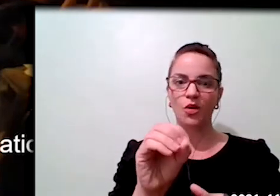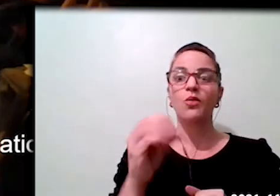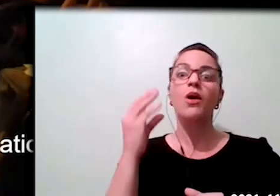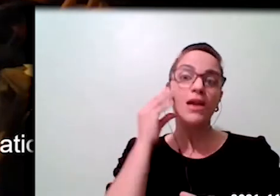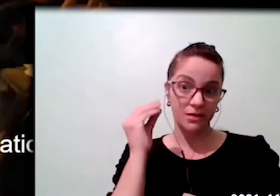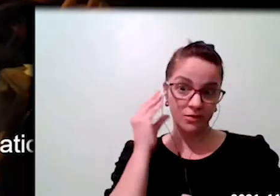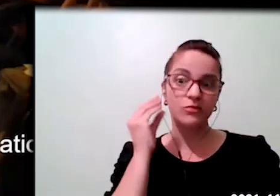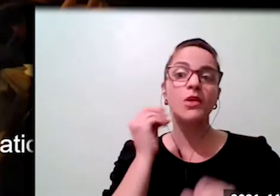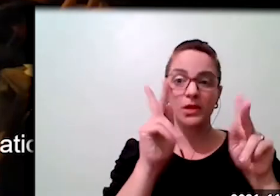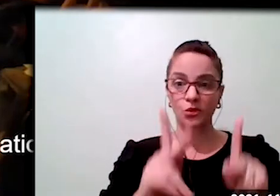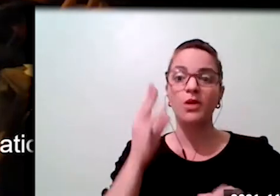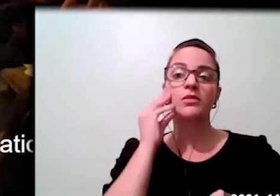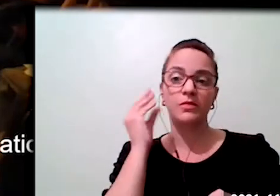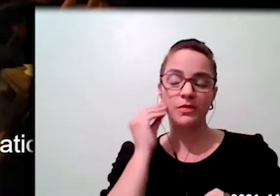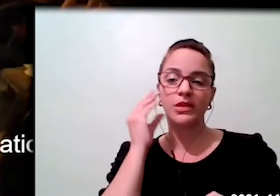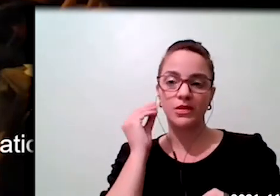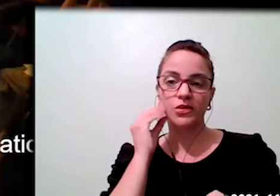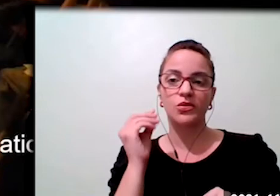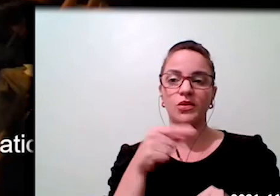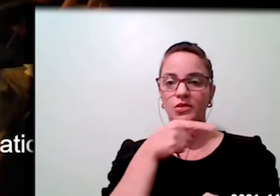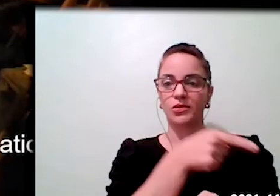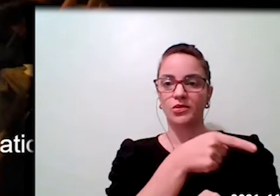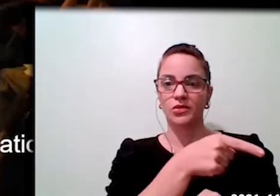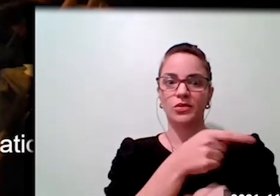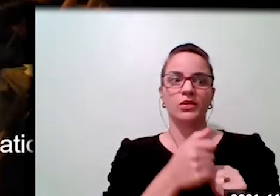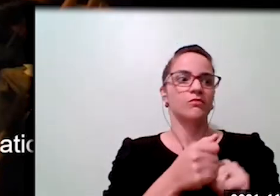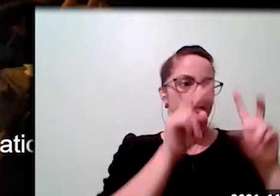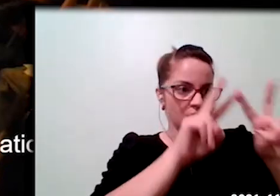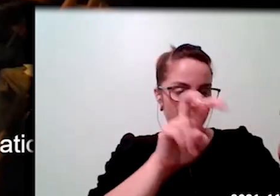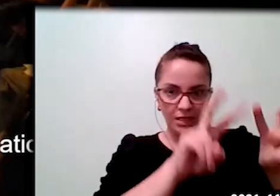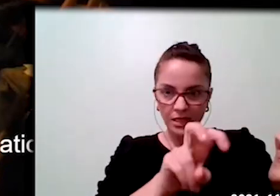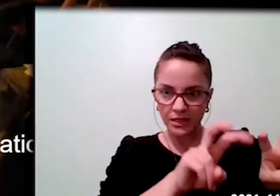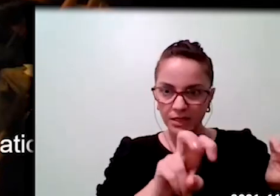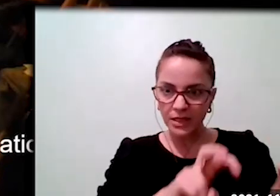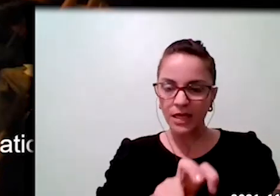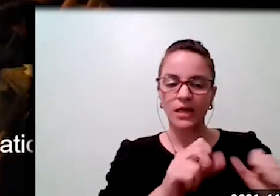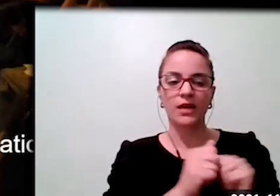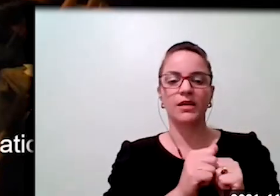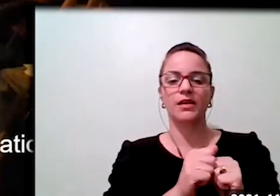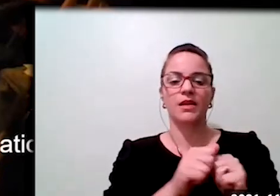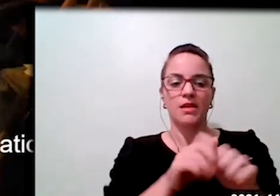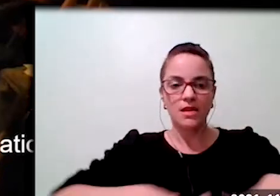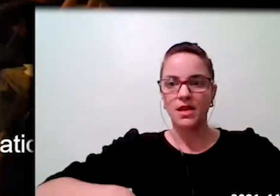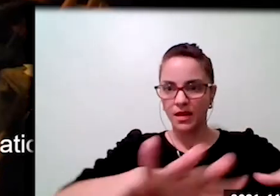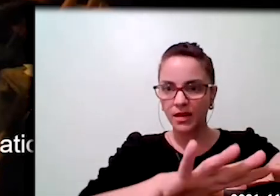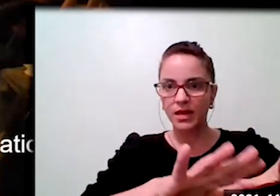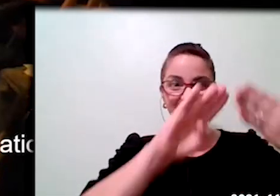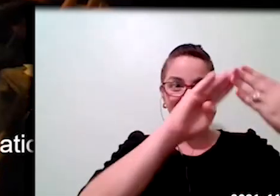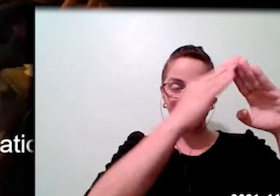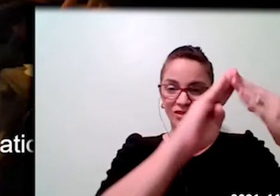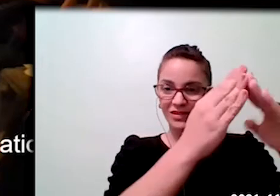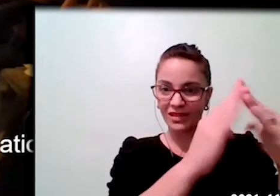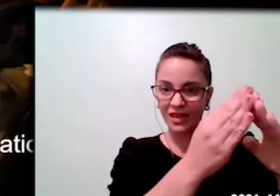working at the time for Rio de Janeiro's historic declaration of the UNESCO of the whole city.